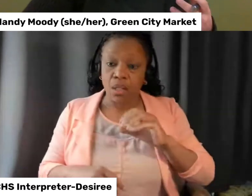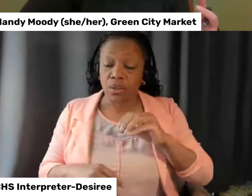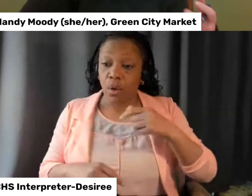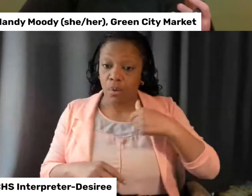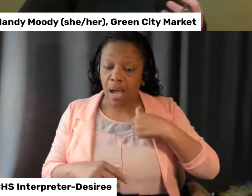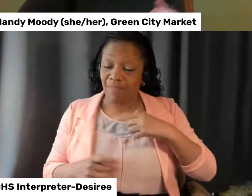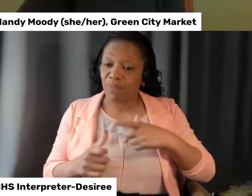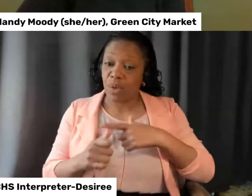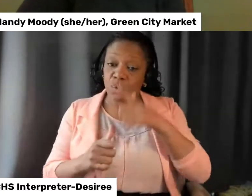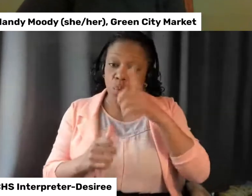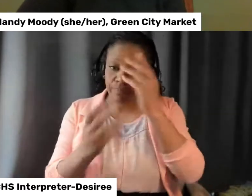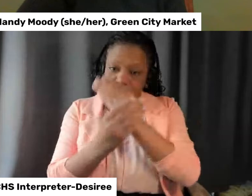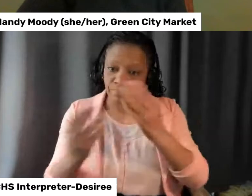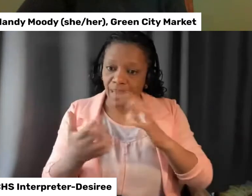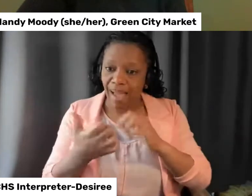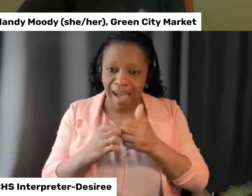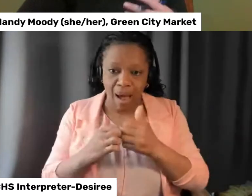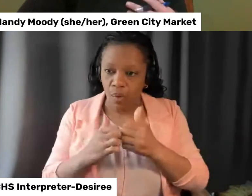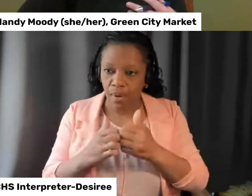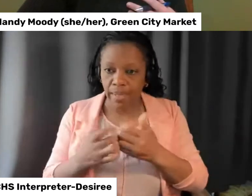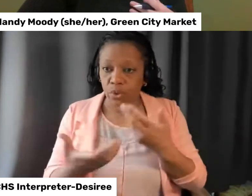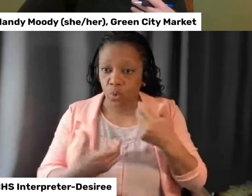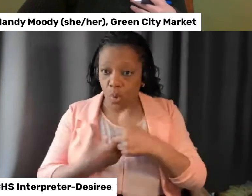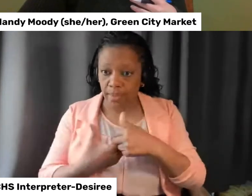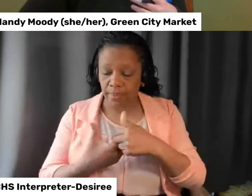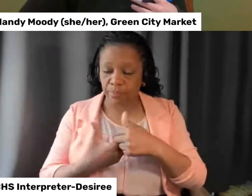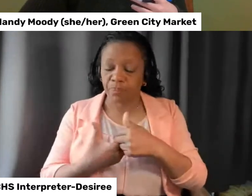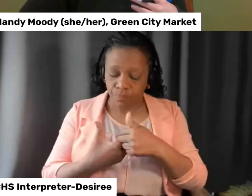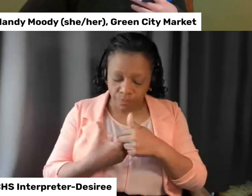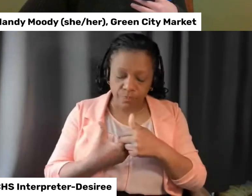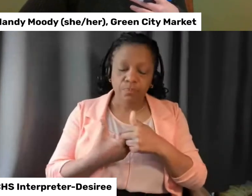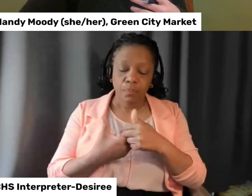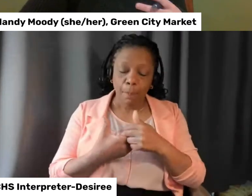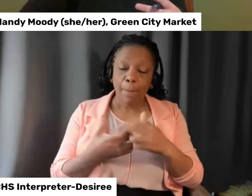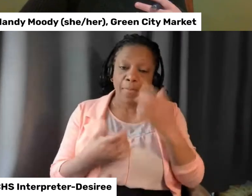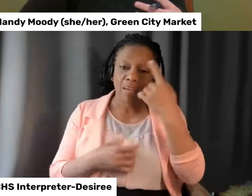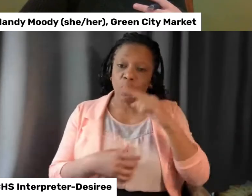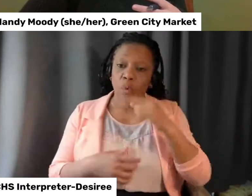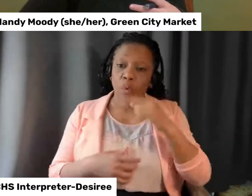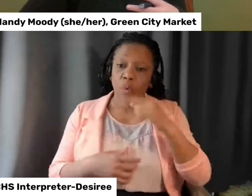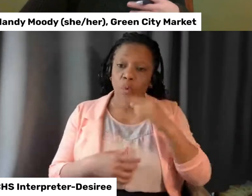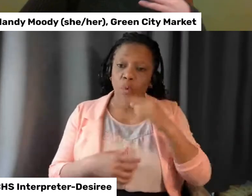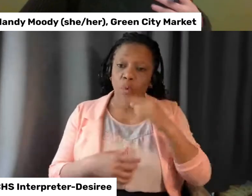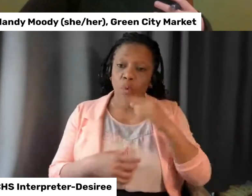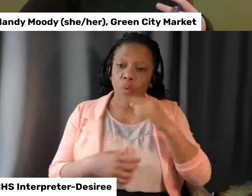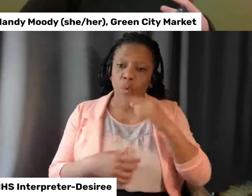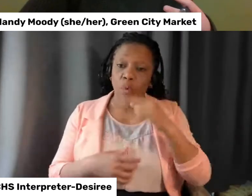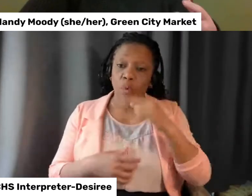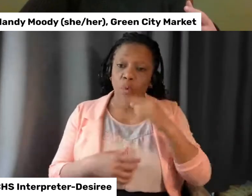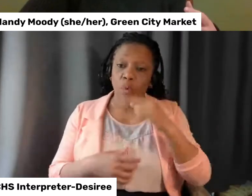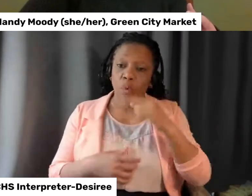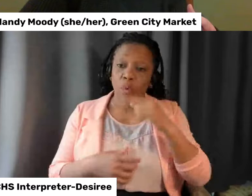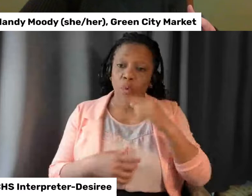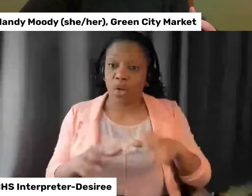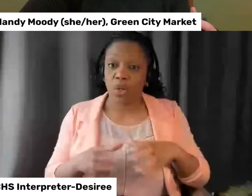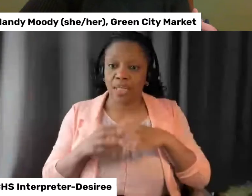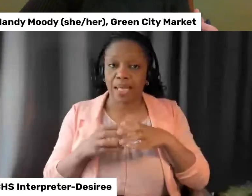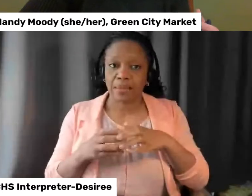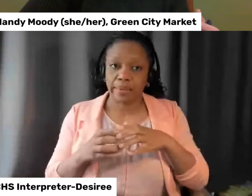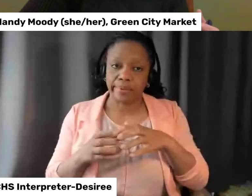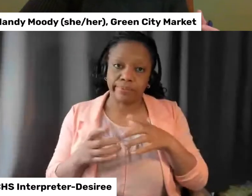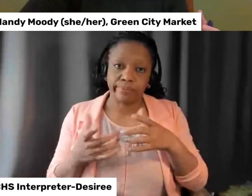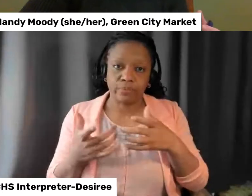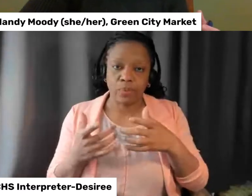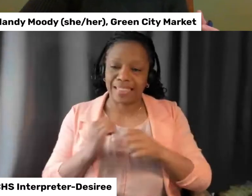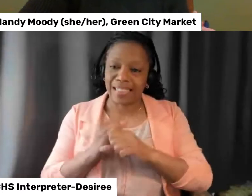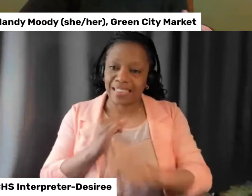from you as well. For me, the collective really served as an extension of my orientation to